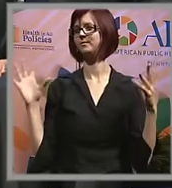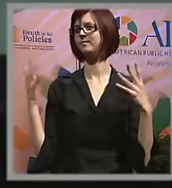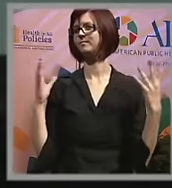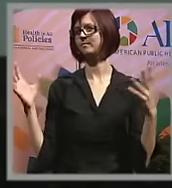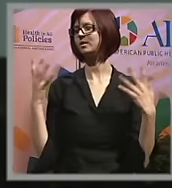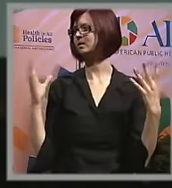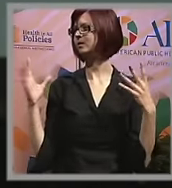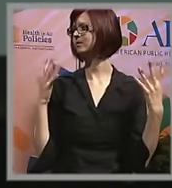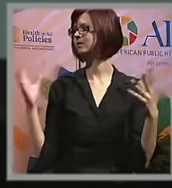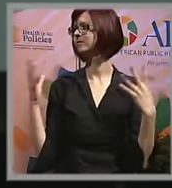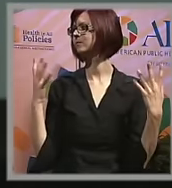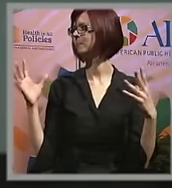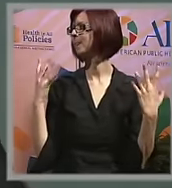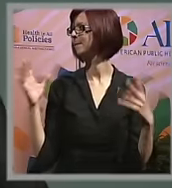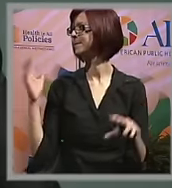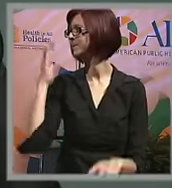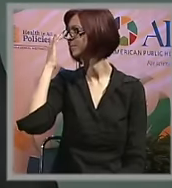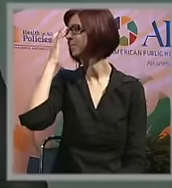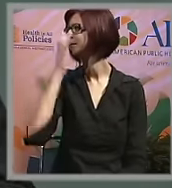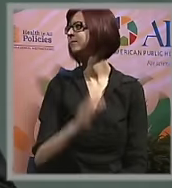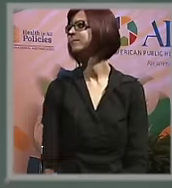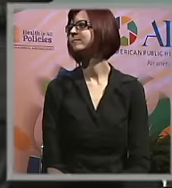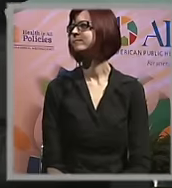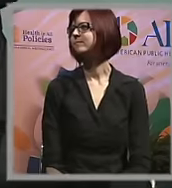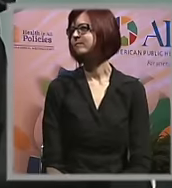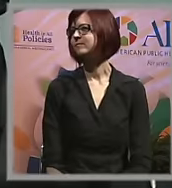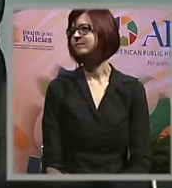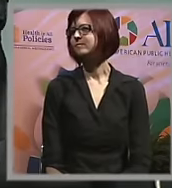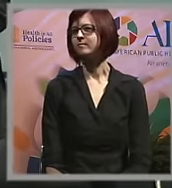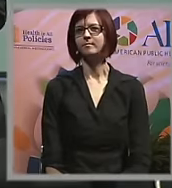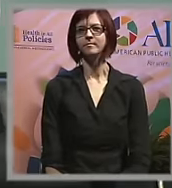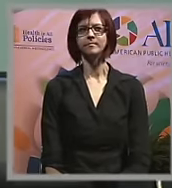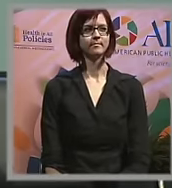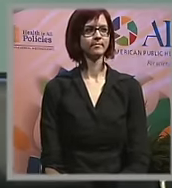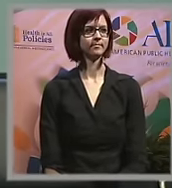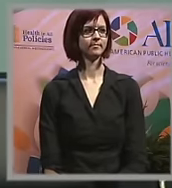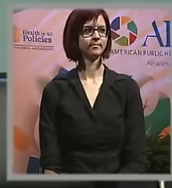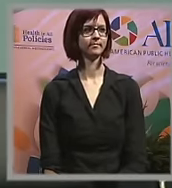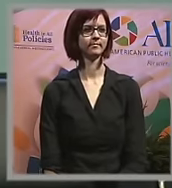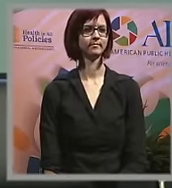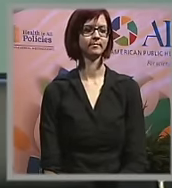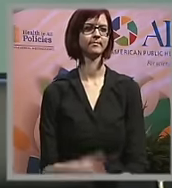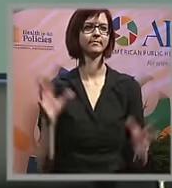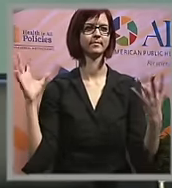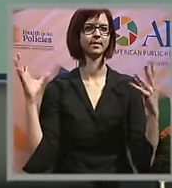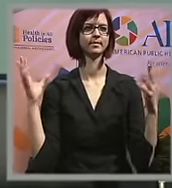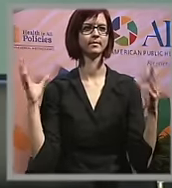Thank you. Thanks a lot.